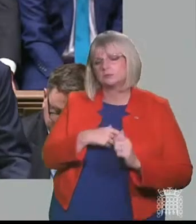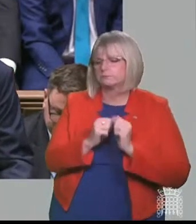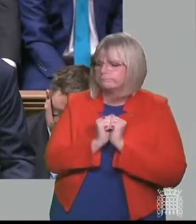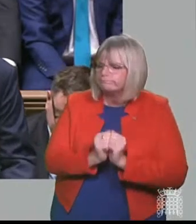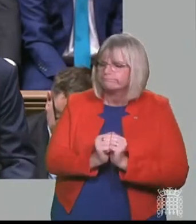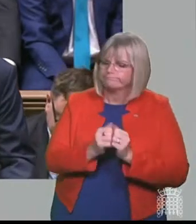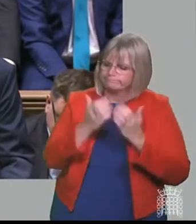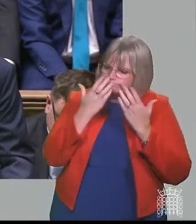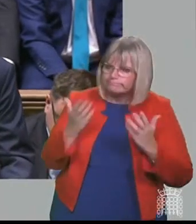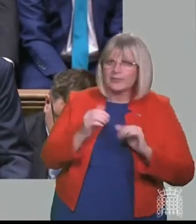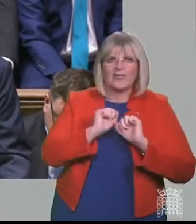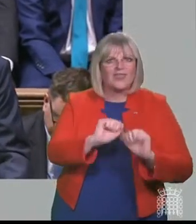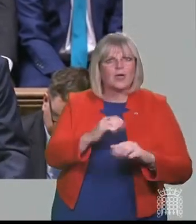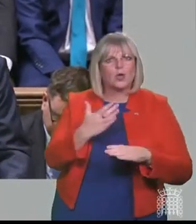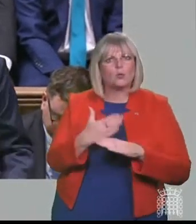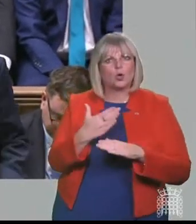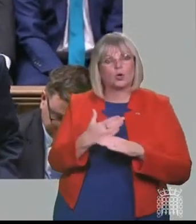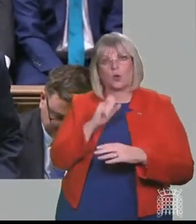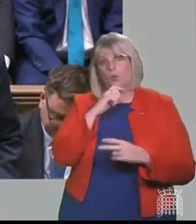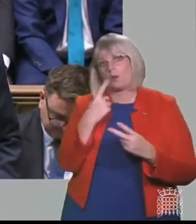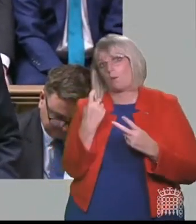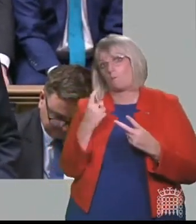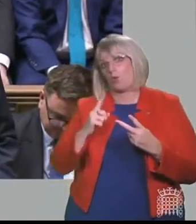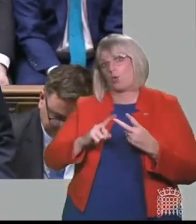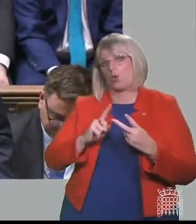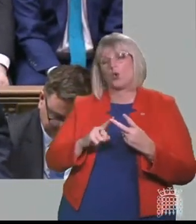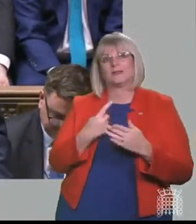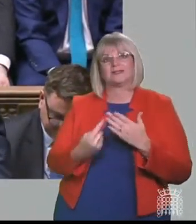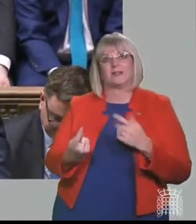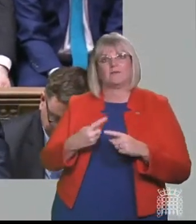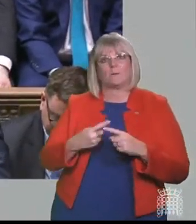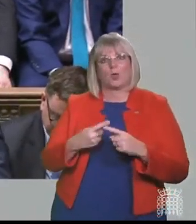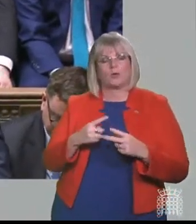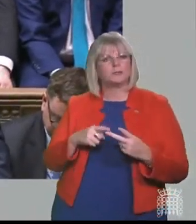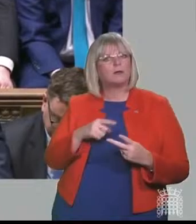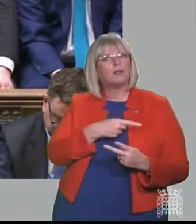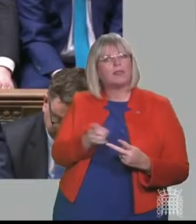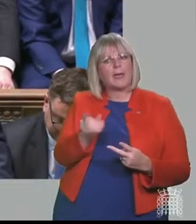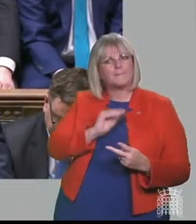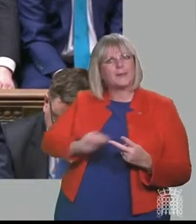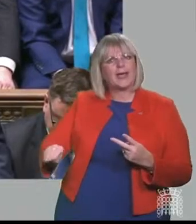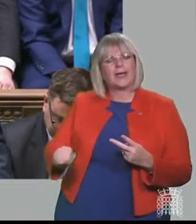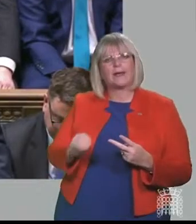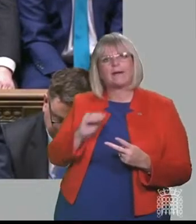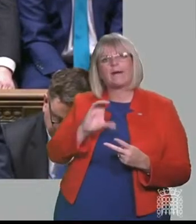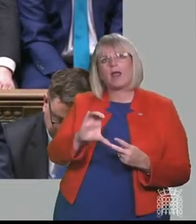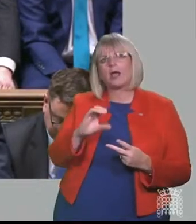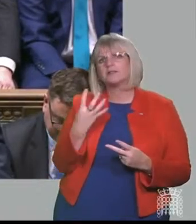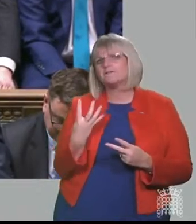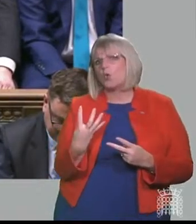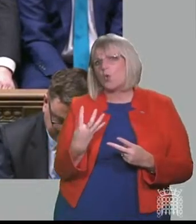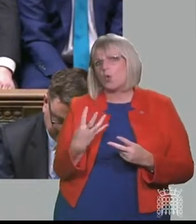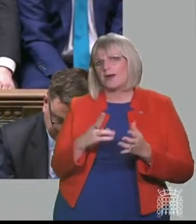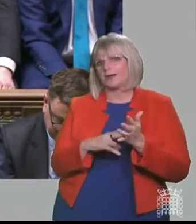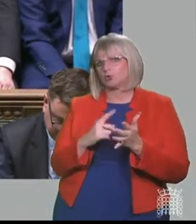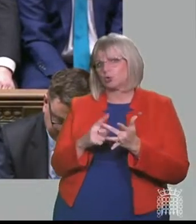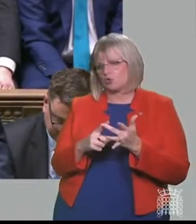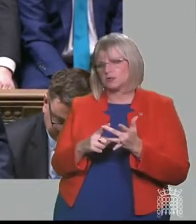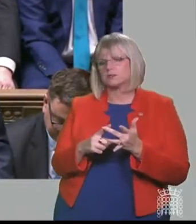for the self-employed. They also pay Class 4 national insurance at 9% on all earnings